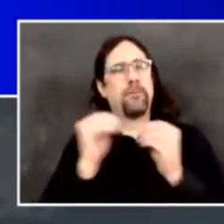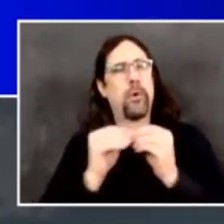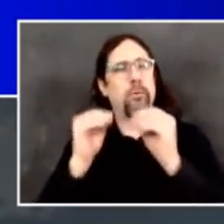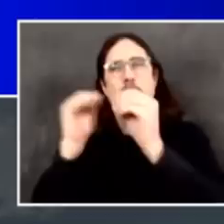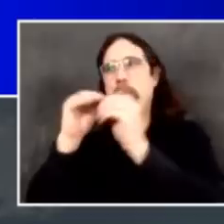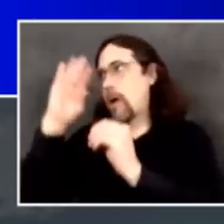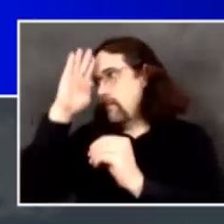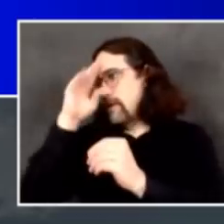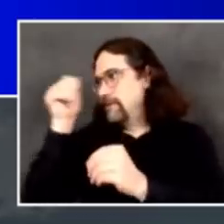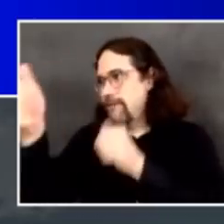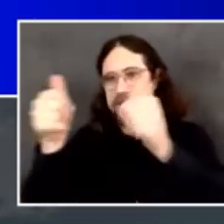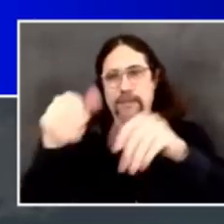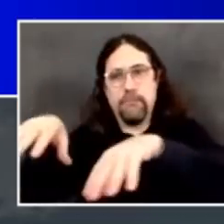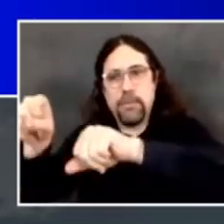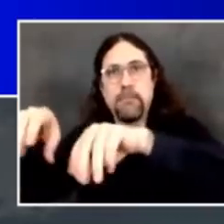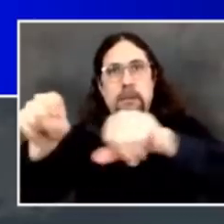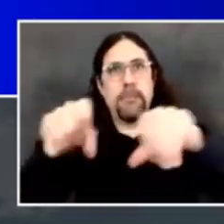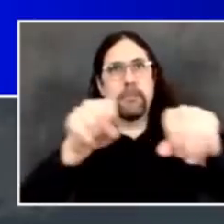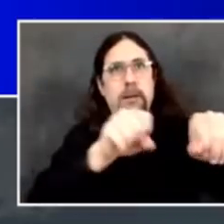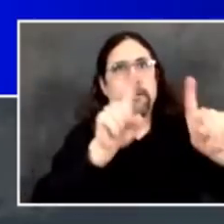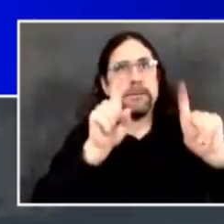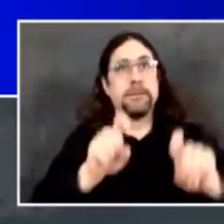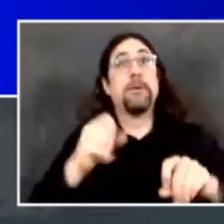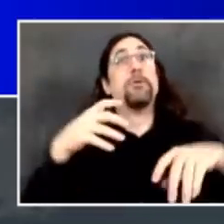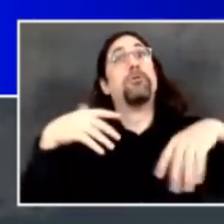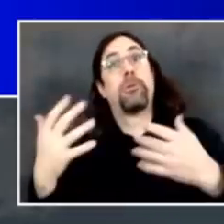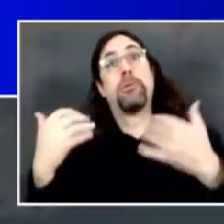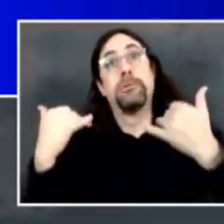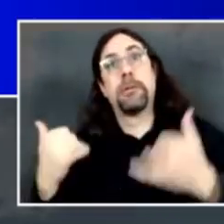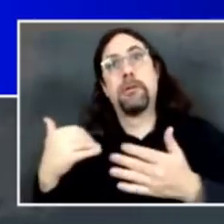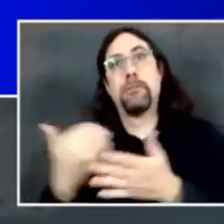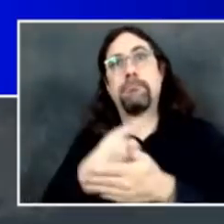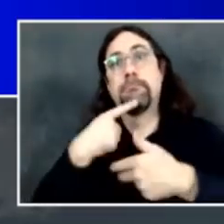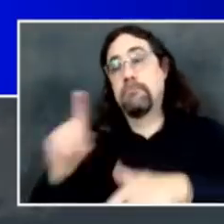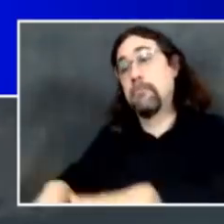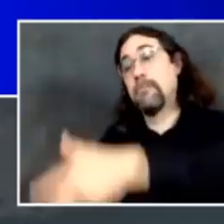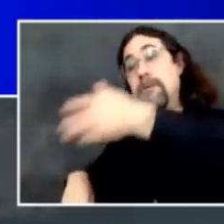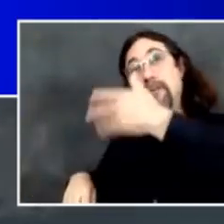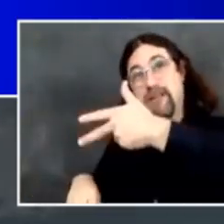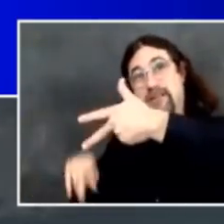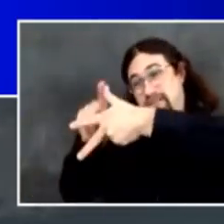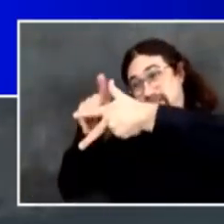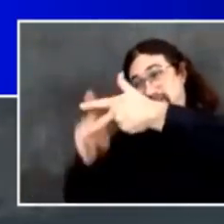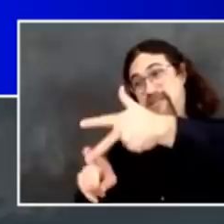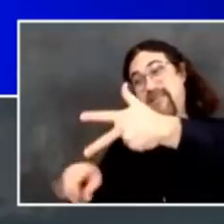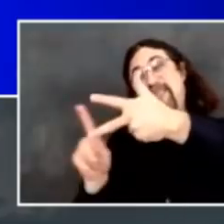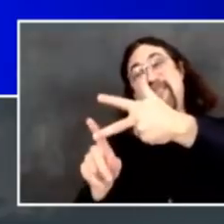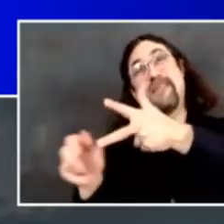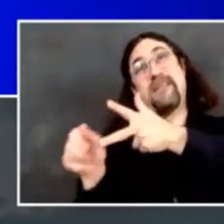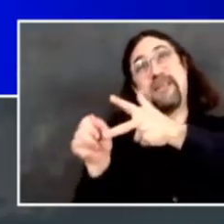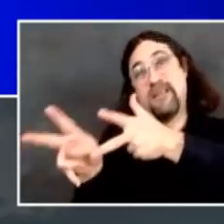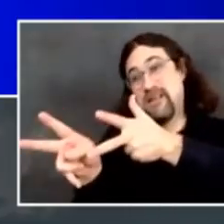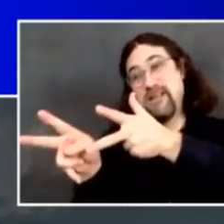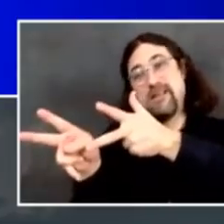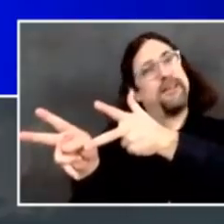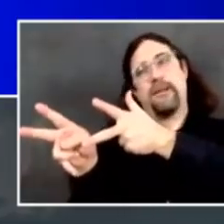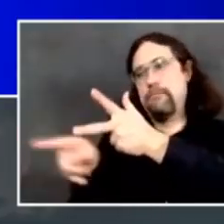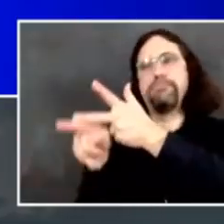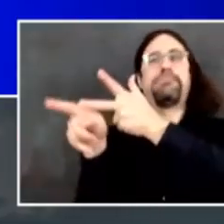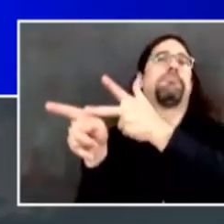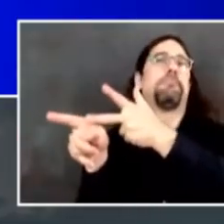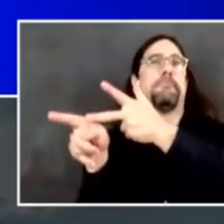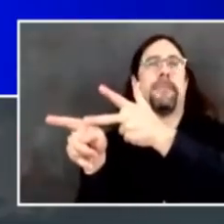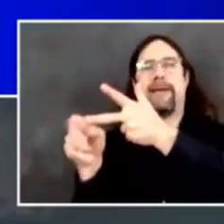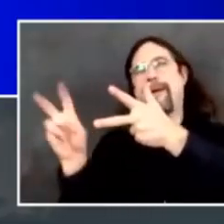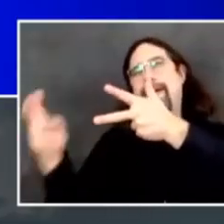volatile, we're now going to take that public health lab measure out of our indicators. It served us well to now,